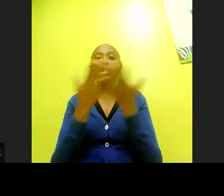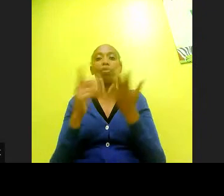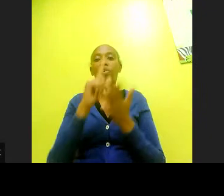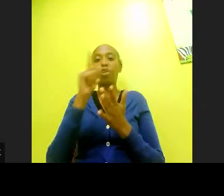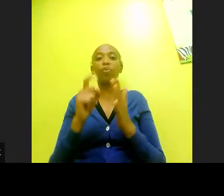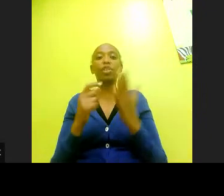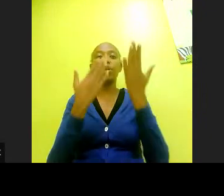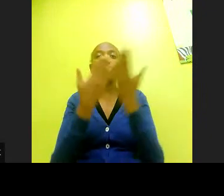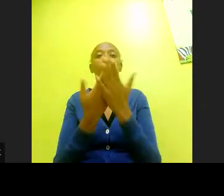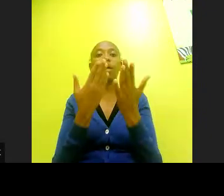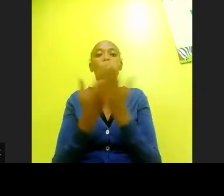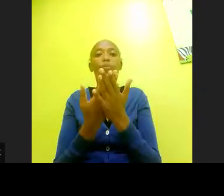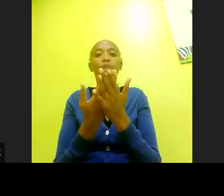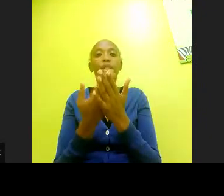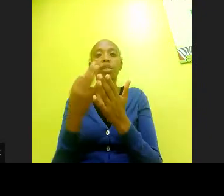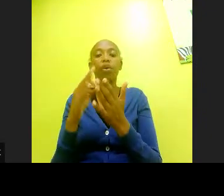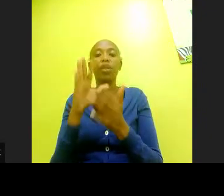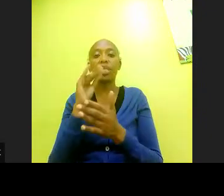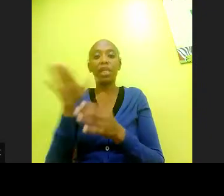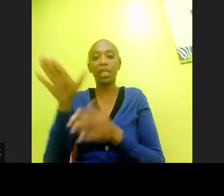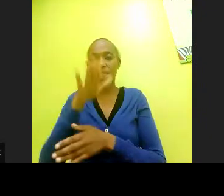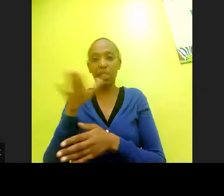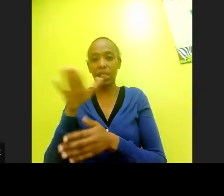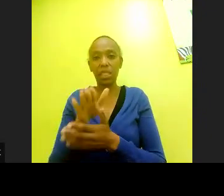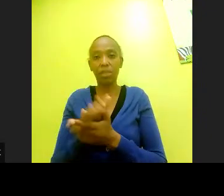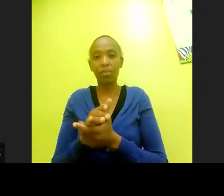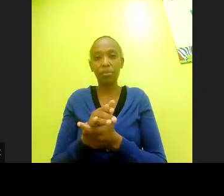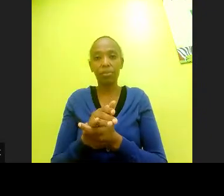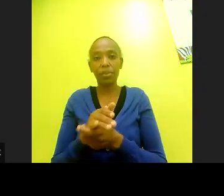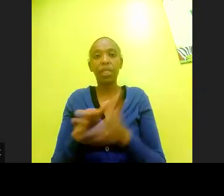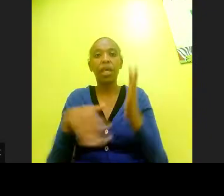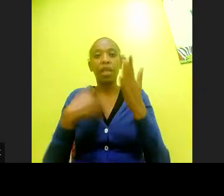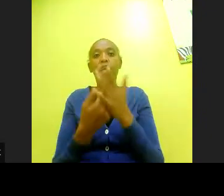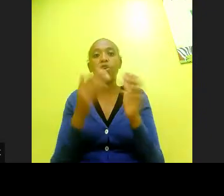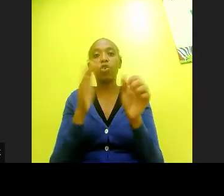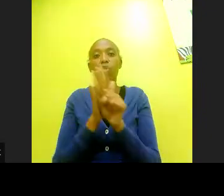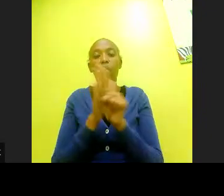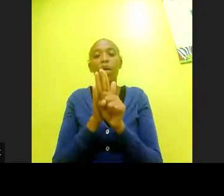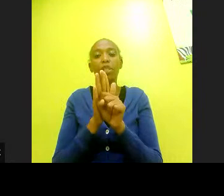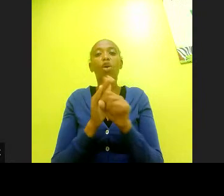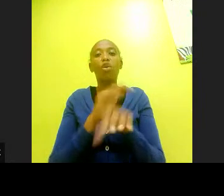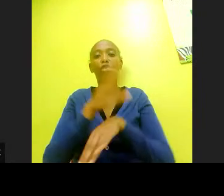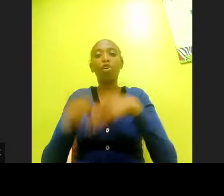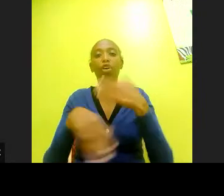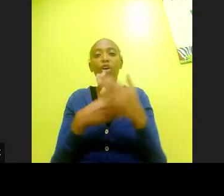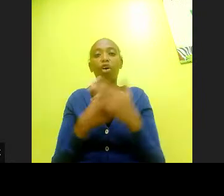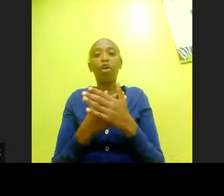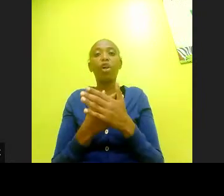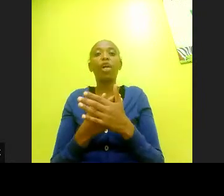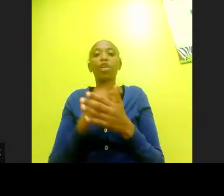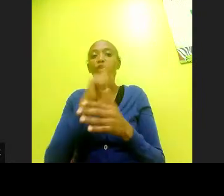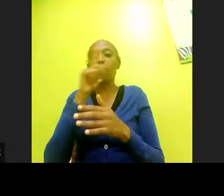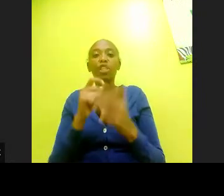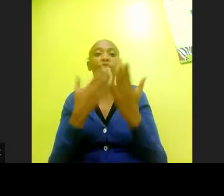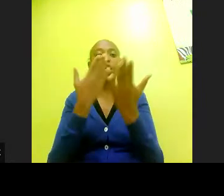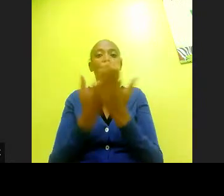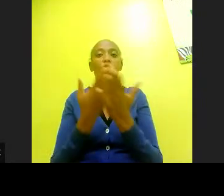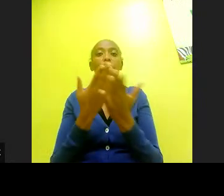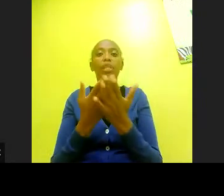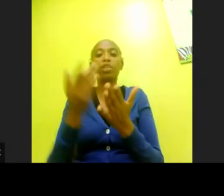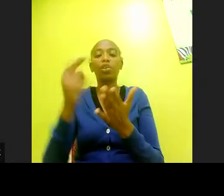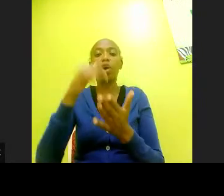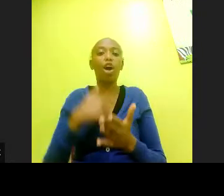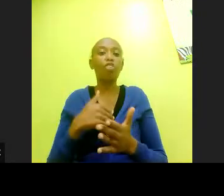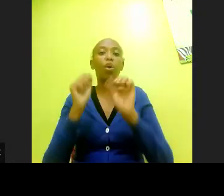comments on the chat box. Thank you so much for all the insights and comments you've been sharing. I